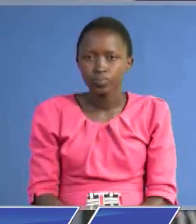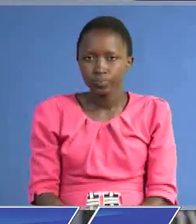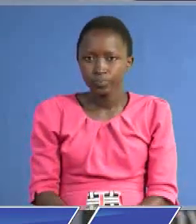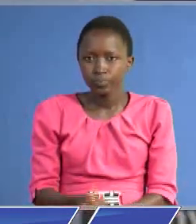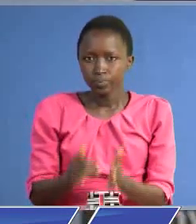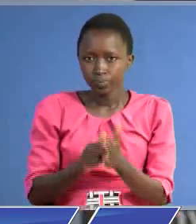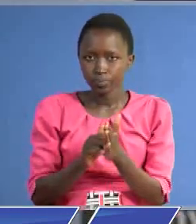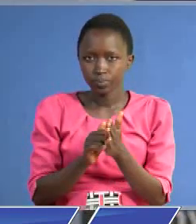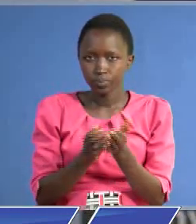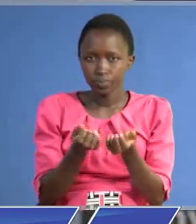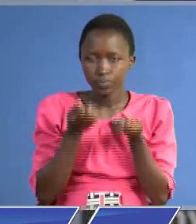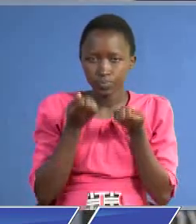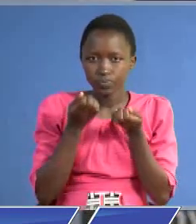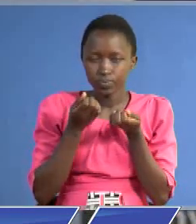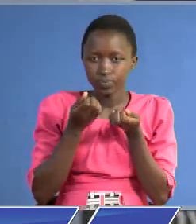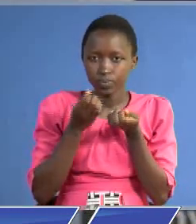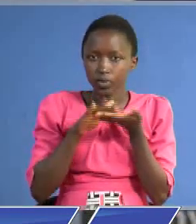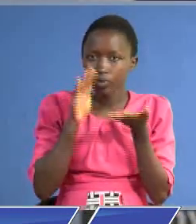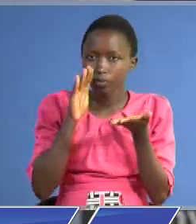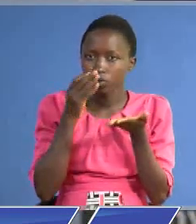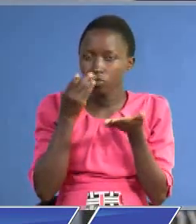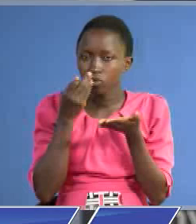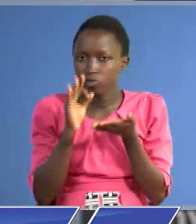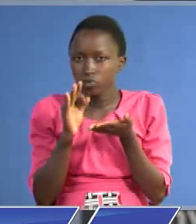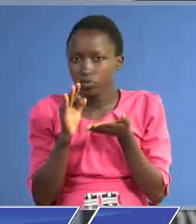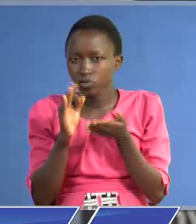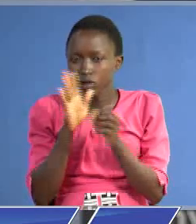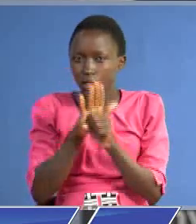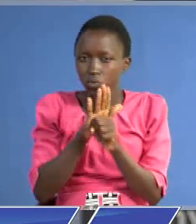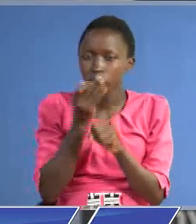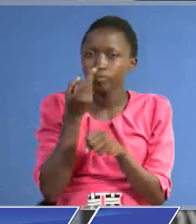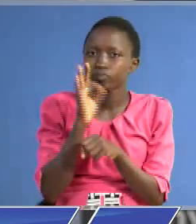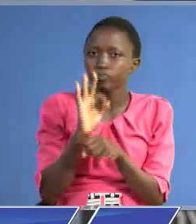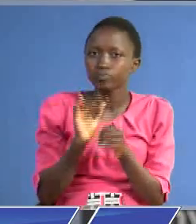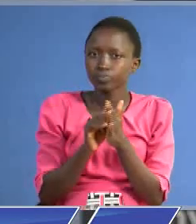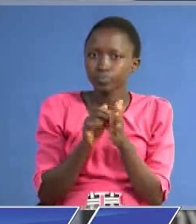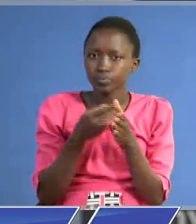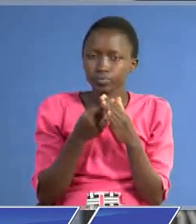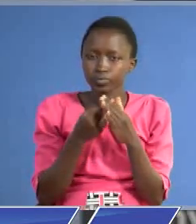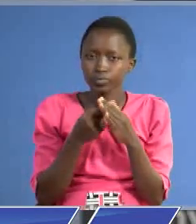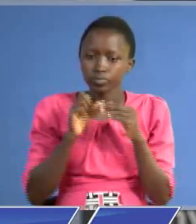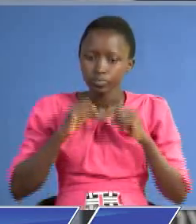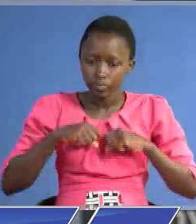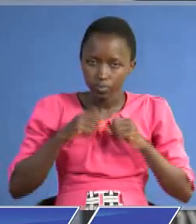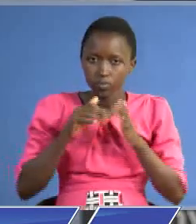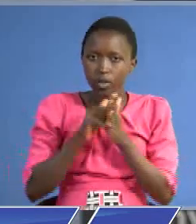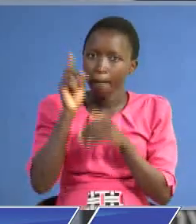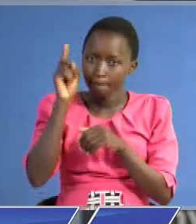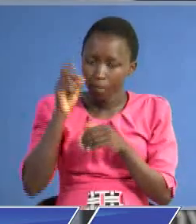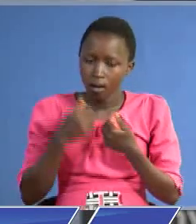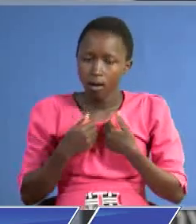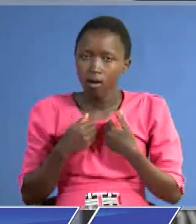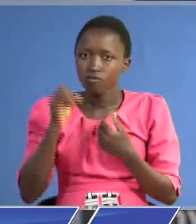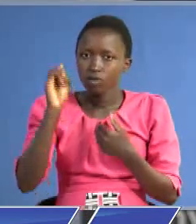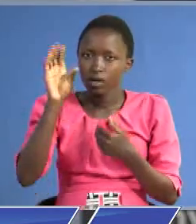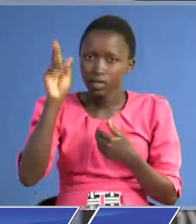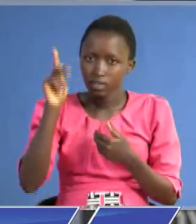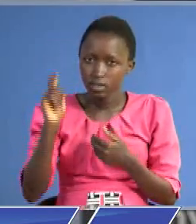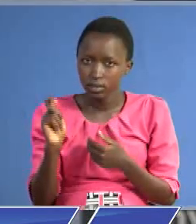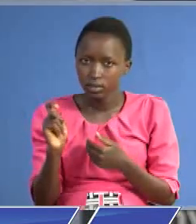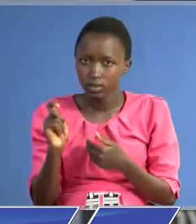these images are quite large and take quite a lot of disk capacity, so you have to have the